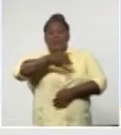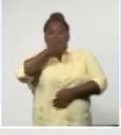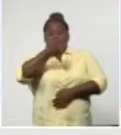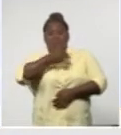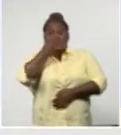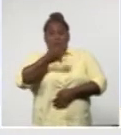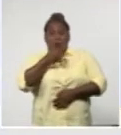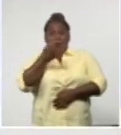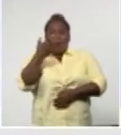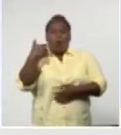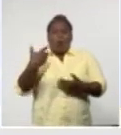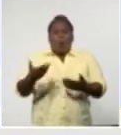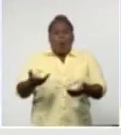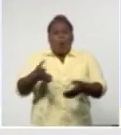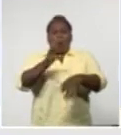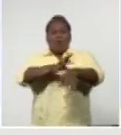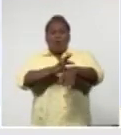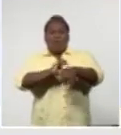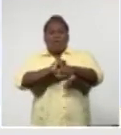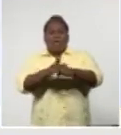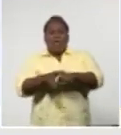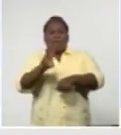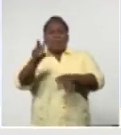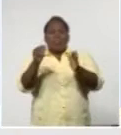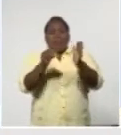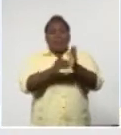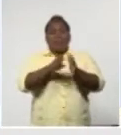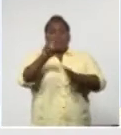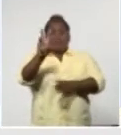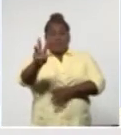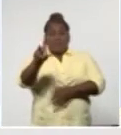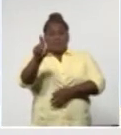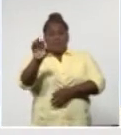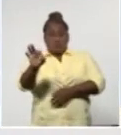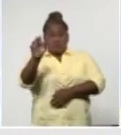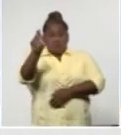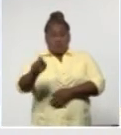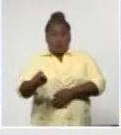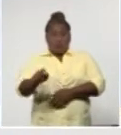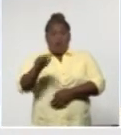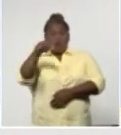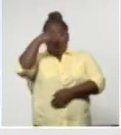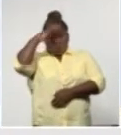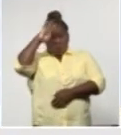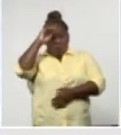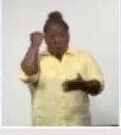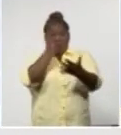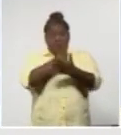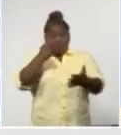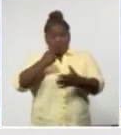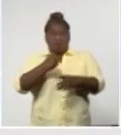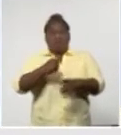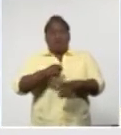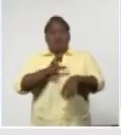the post-COVID-19 recovery stage. With this behavior of the pandemic of the